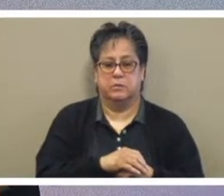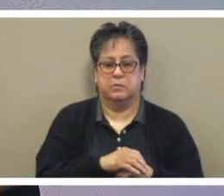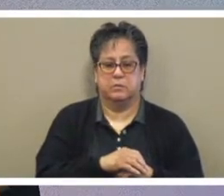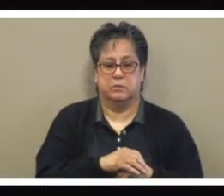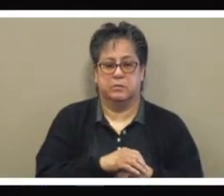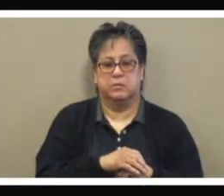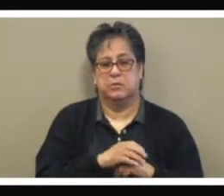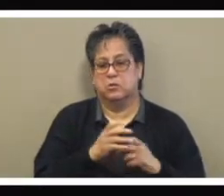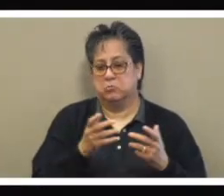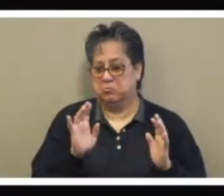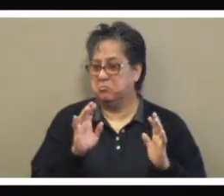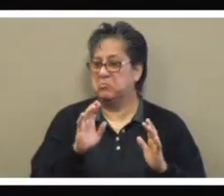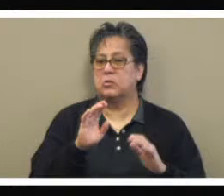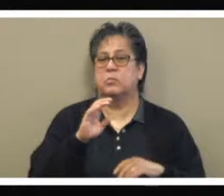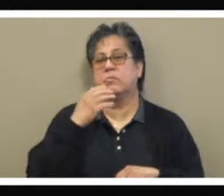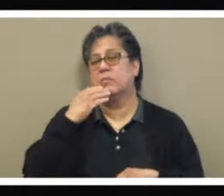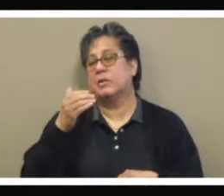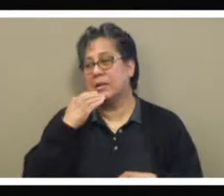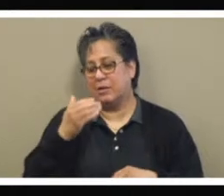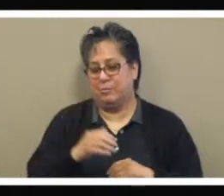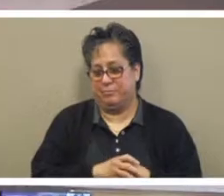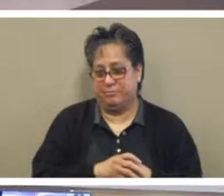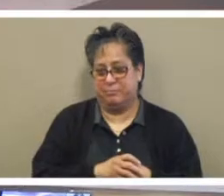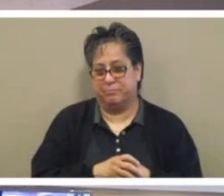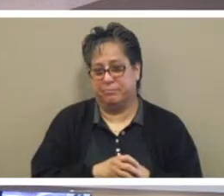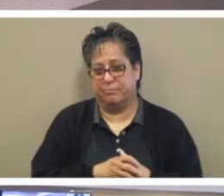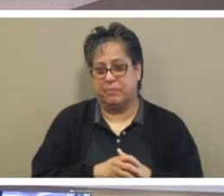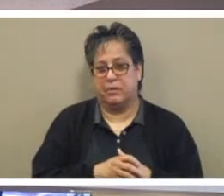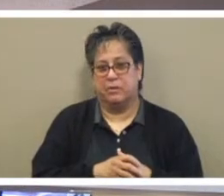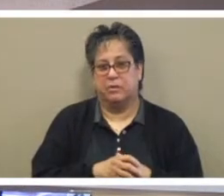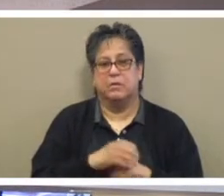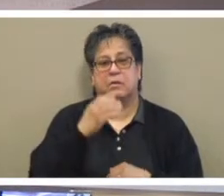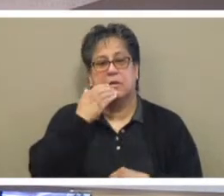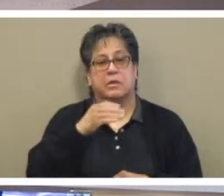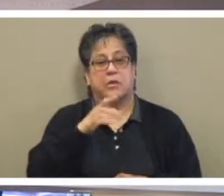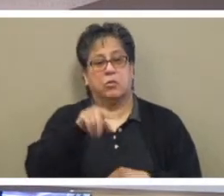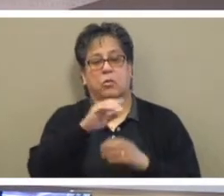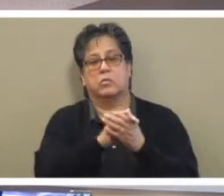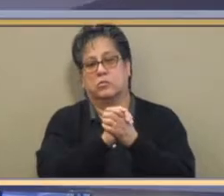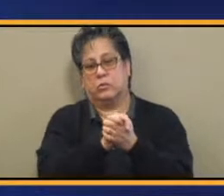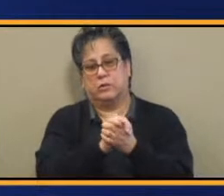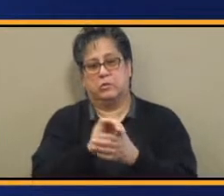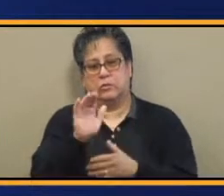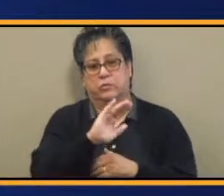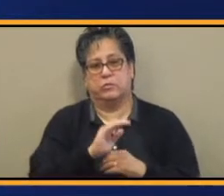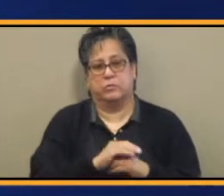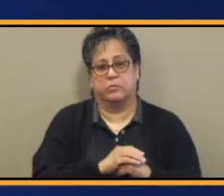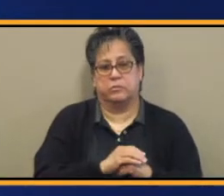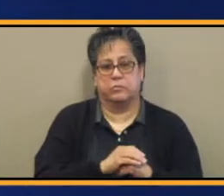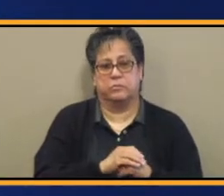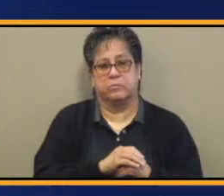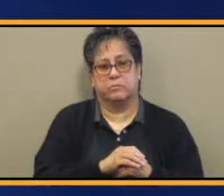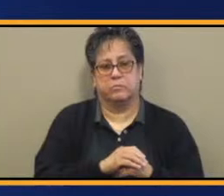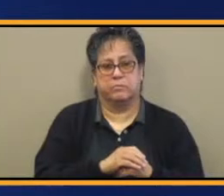And I think that was it for us. Thank you so much for having us. Thank you, and thank you all, and congratulations on everything.